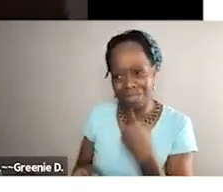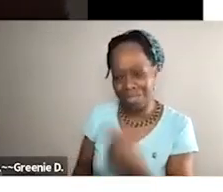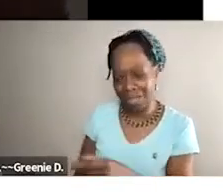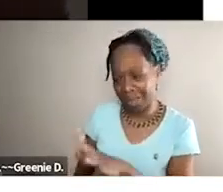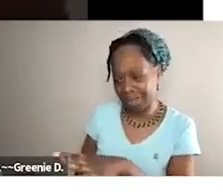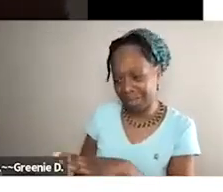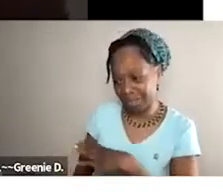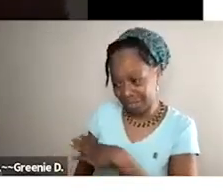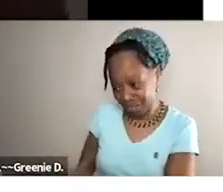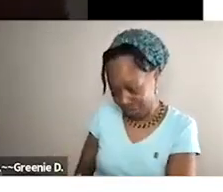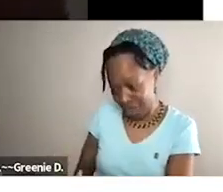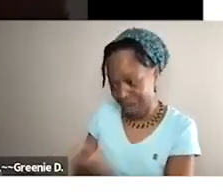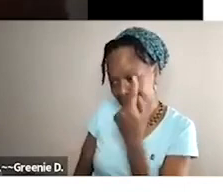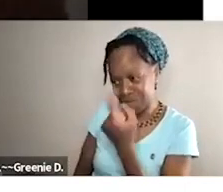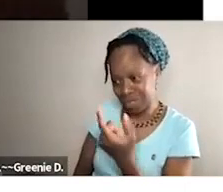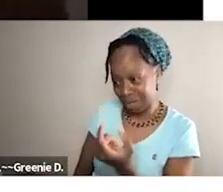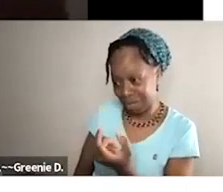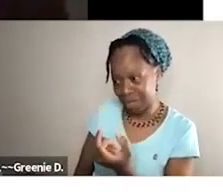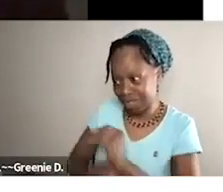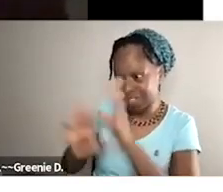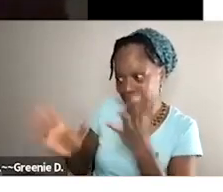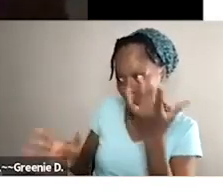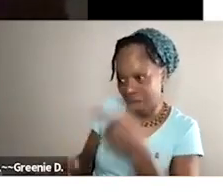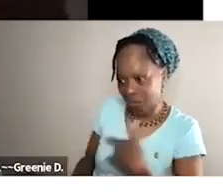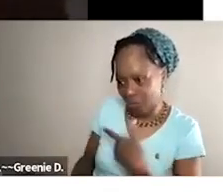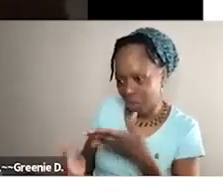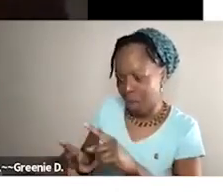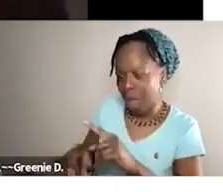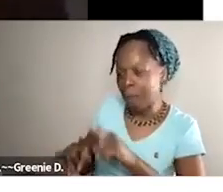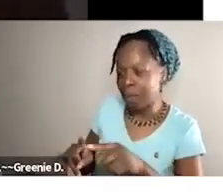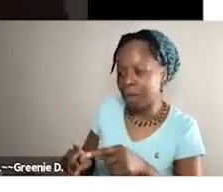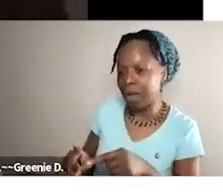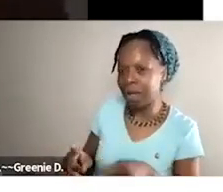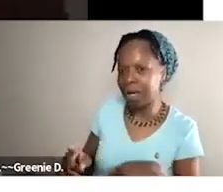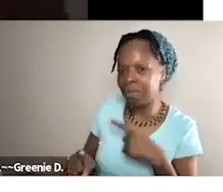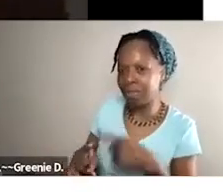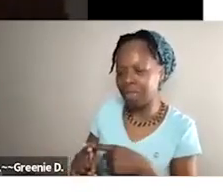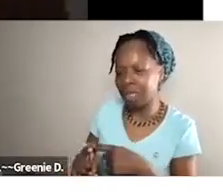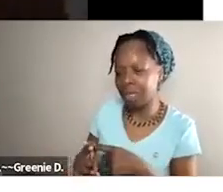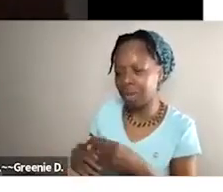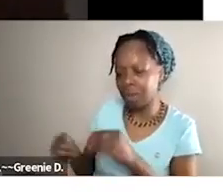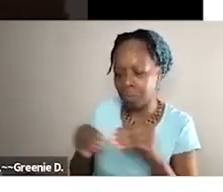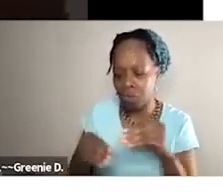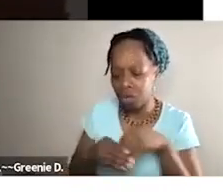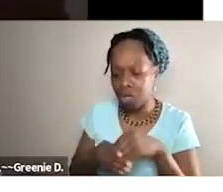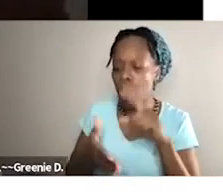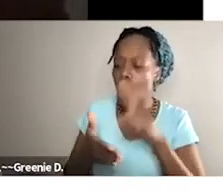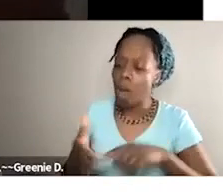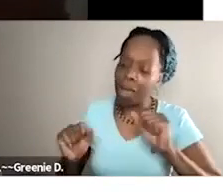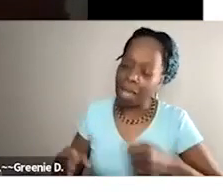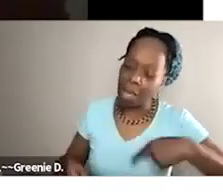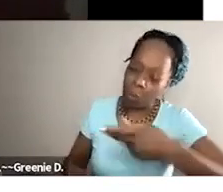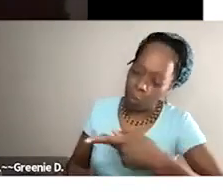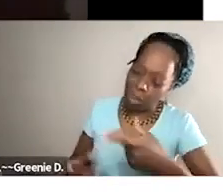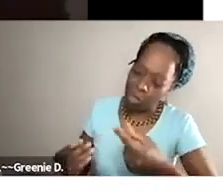Like, I get it. No wonder you do, but then, you know, moving into like, what can we do about it? What tools can we equip